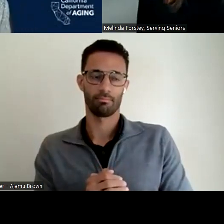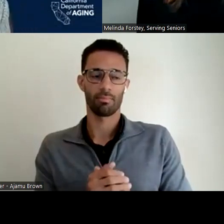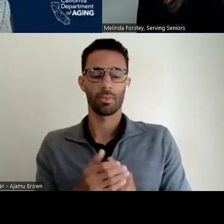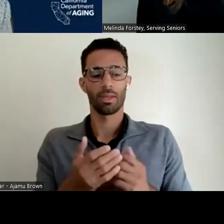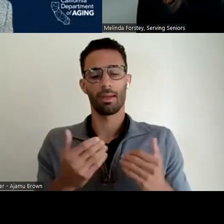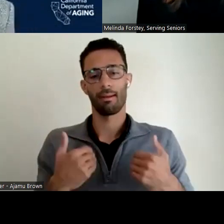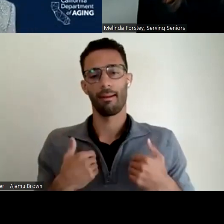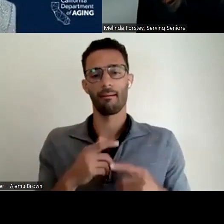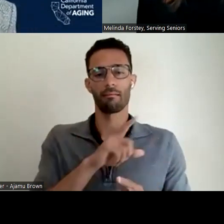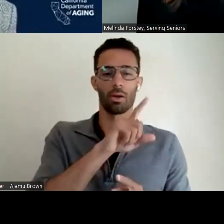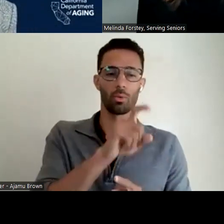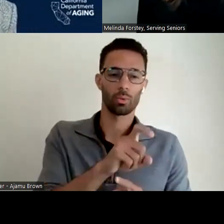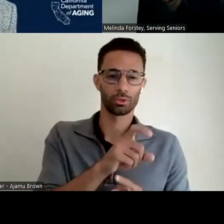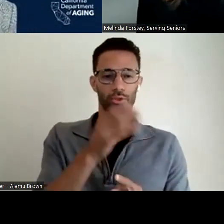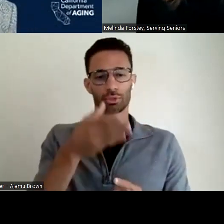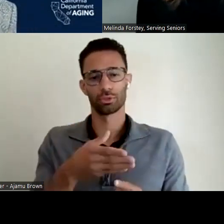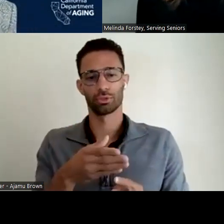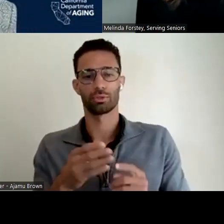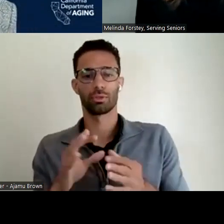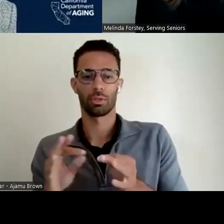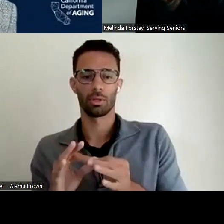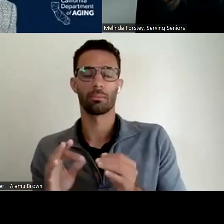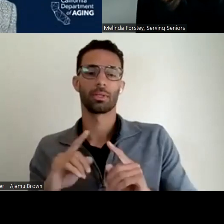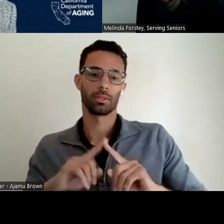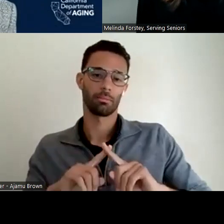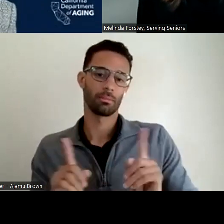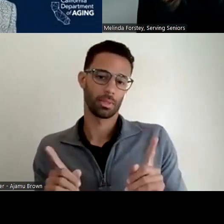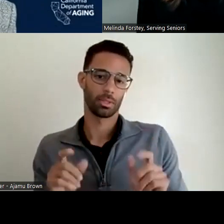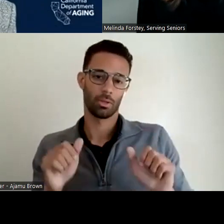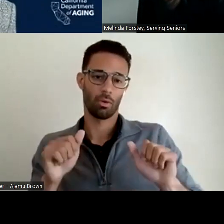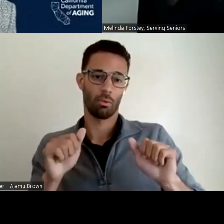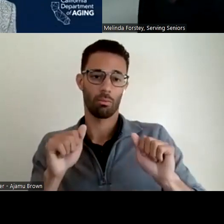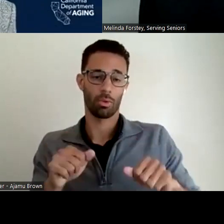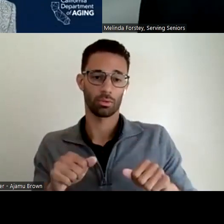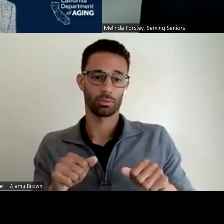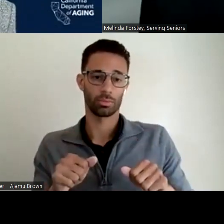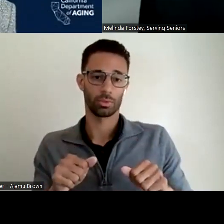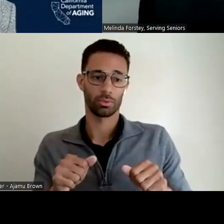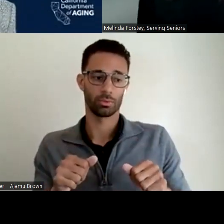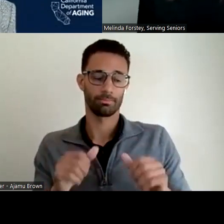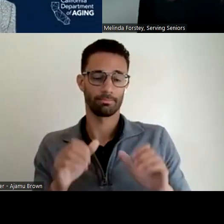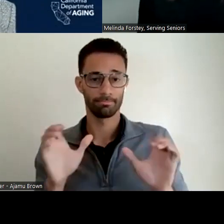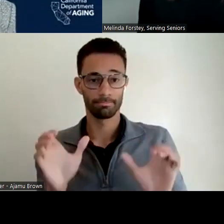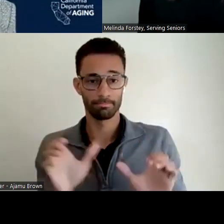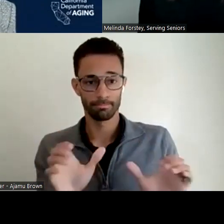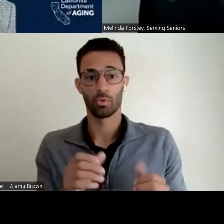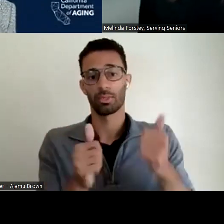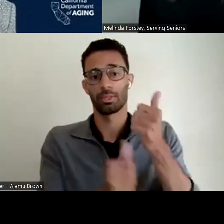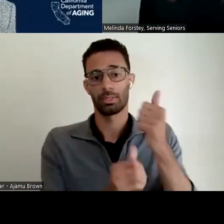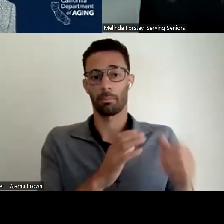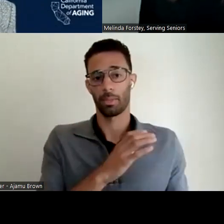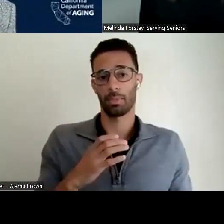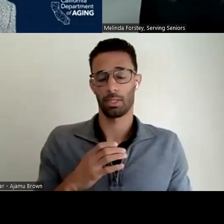it's an actionable step that either the subcommittee or the full committee as a whole needs to look at.